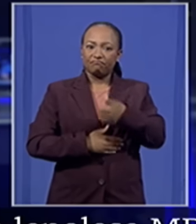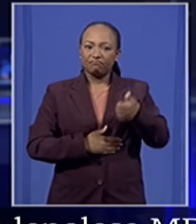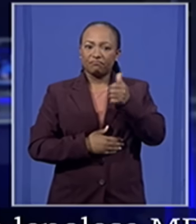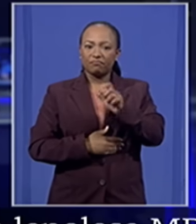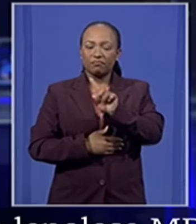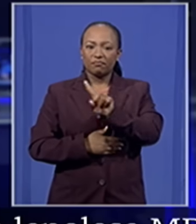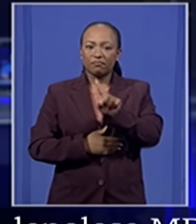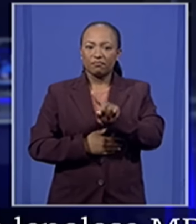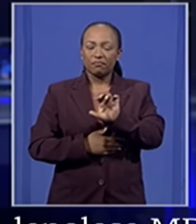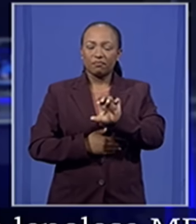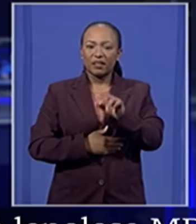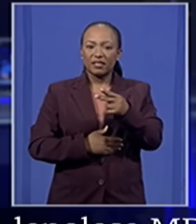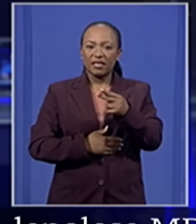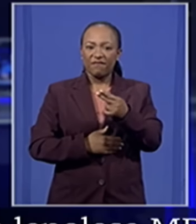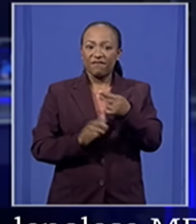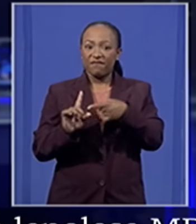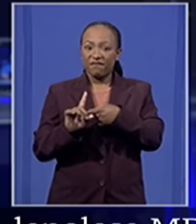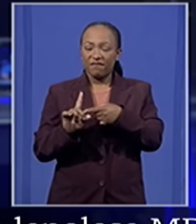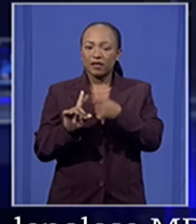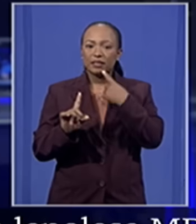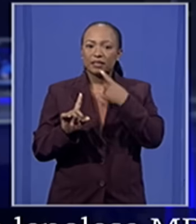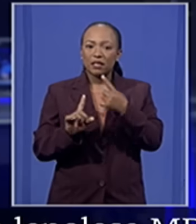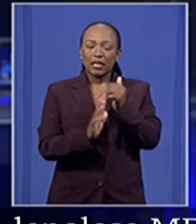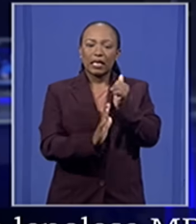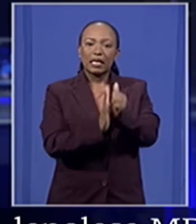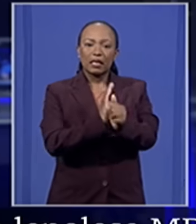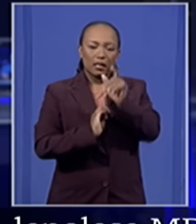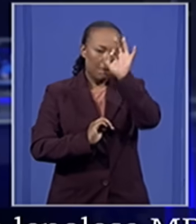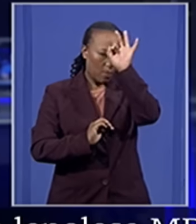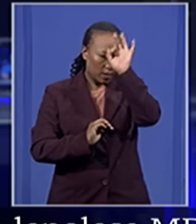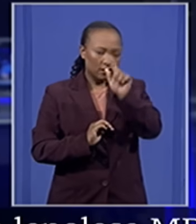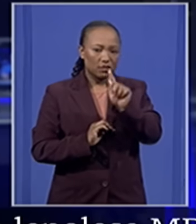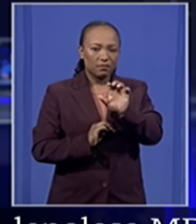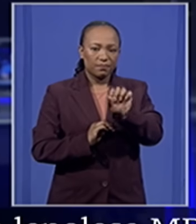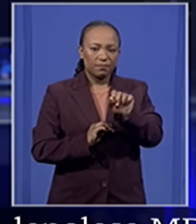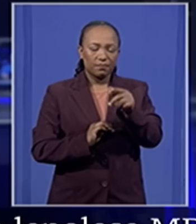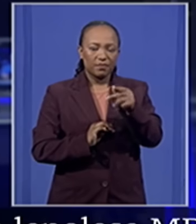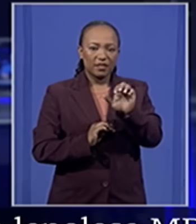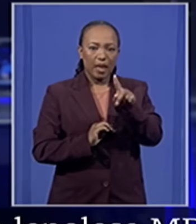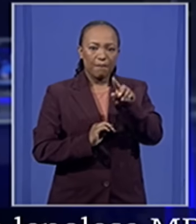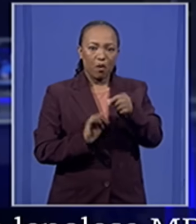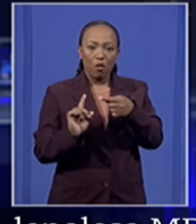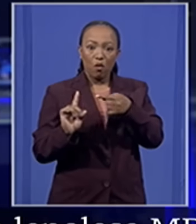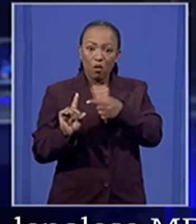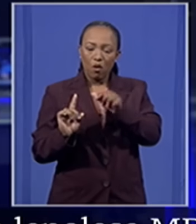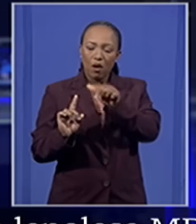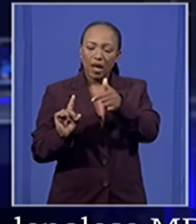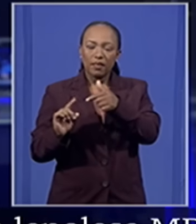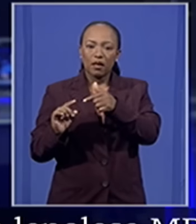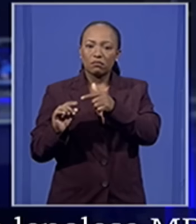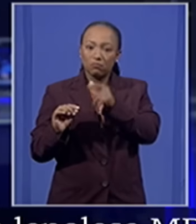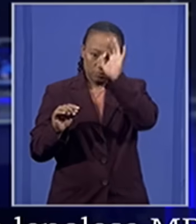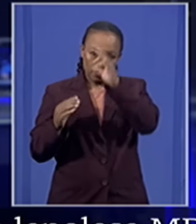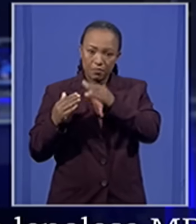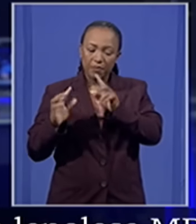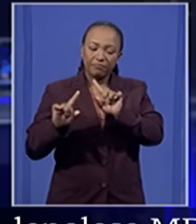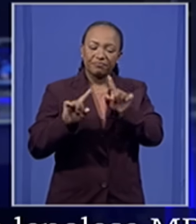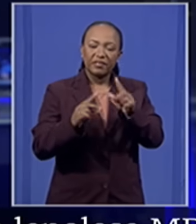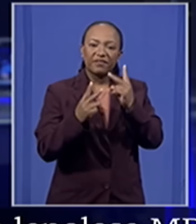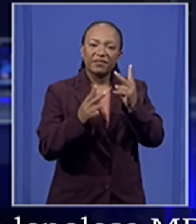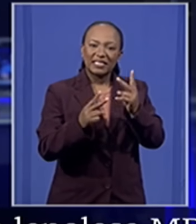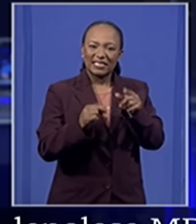polao ya setho sa sepolesa e leng Tshepo Mokoena. Mkhwanazi le baetalepele ba bang ba sepolesa ba etetse lapeng la bo Mokoena pejana ka jeno.